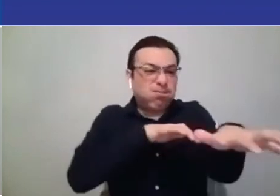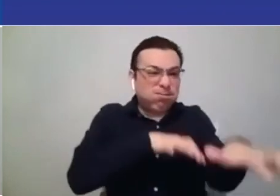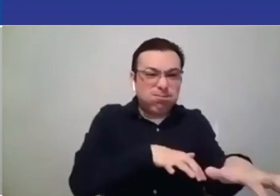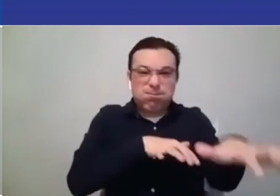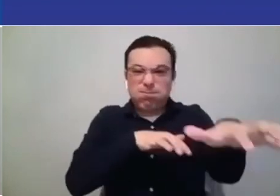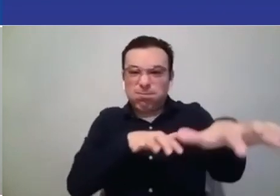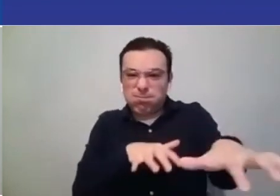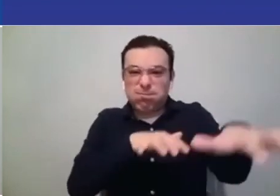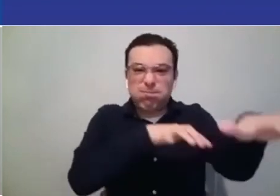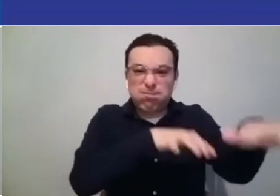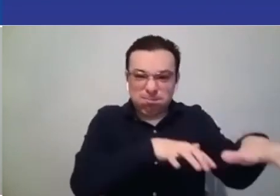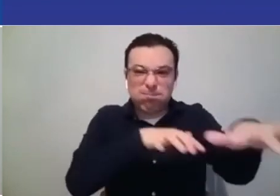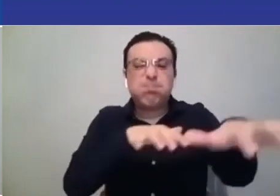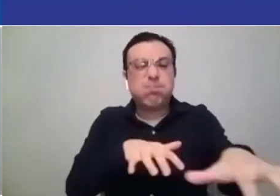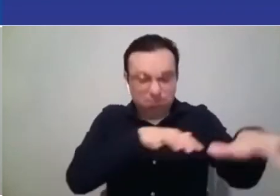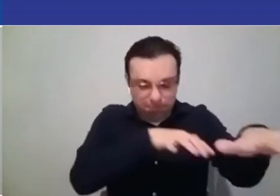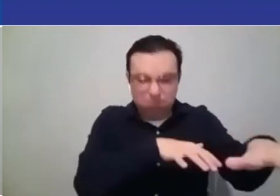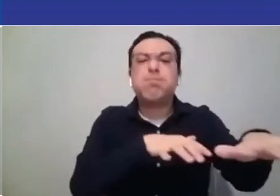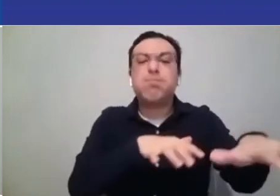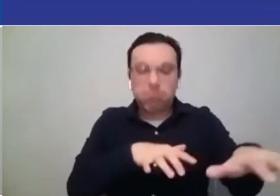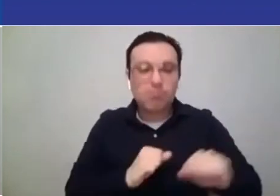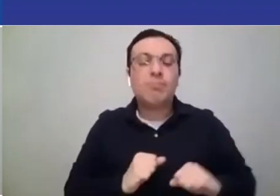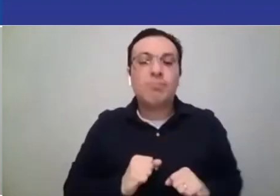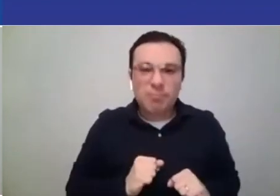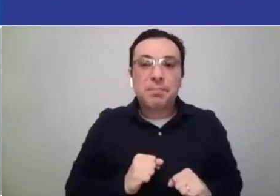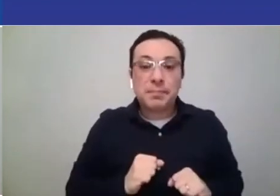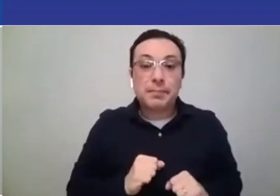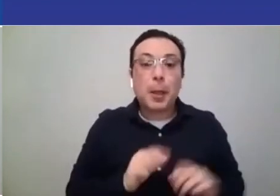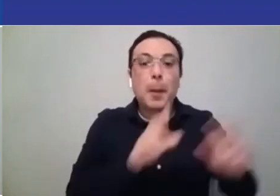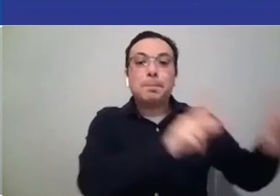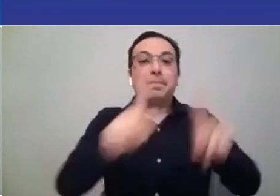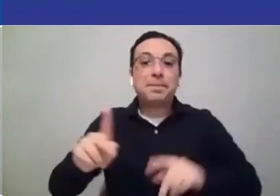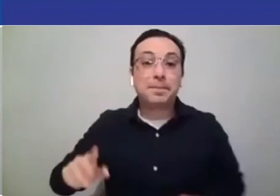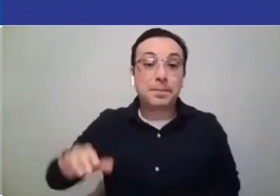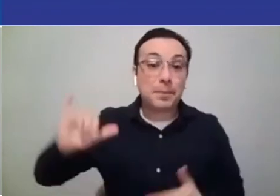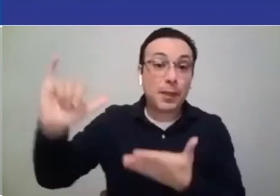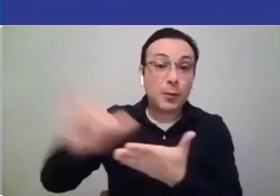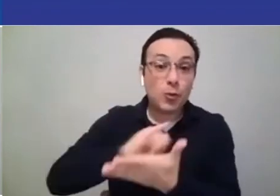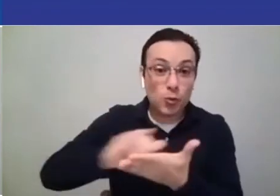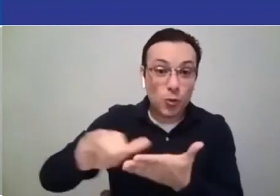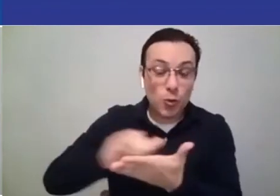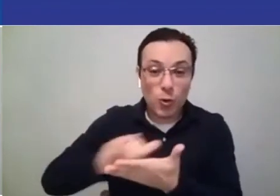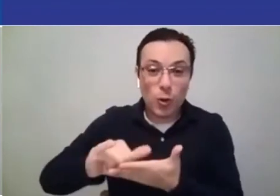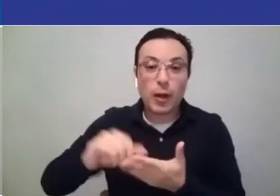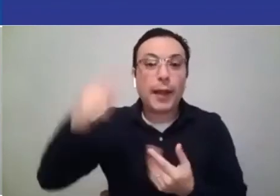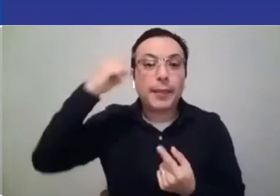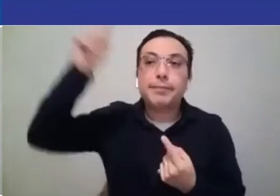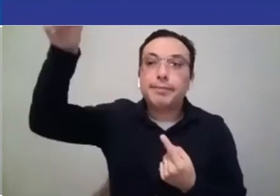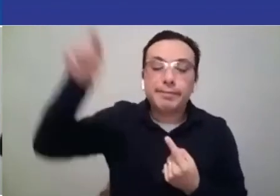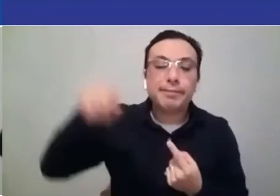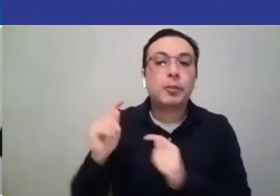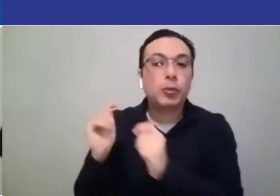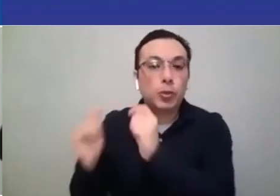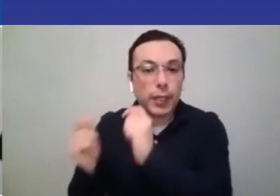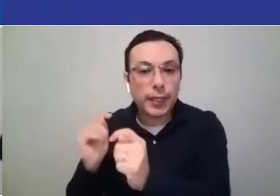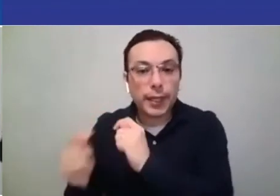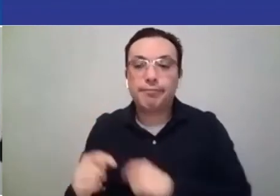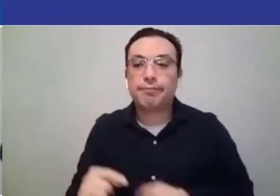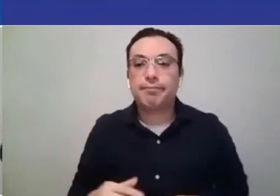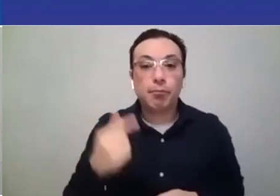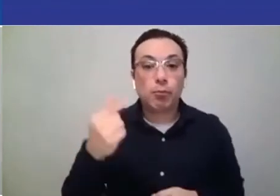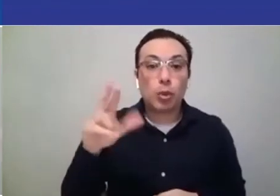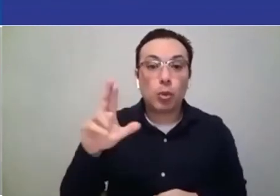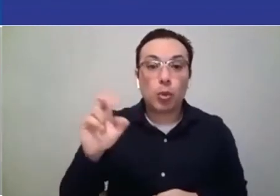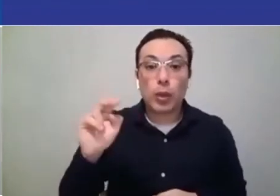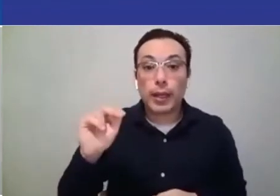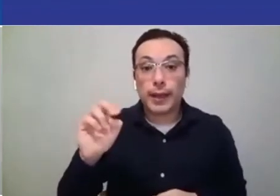It's unstoppable. And what has happened here in New York is that in Trinidad and Tobago